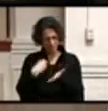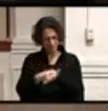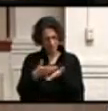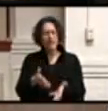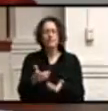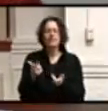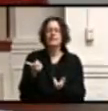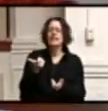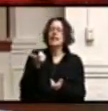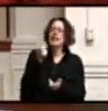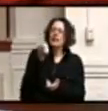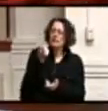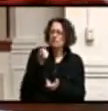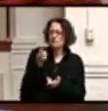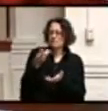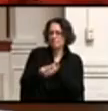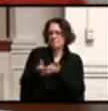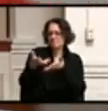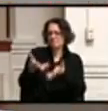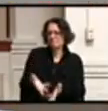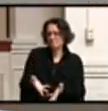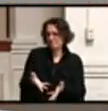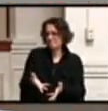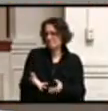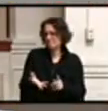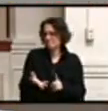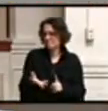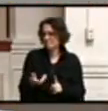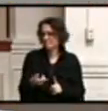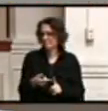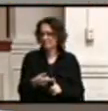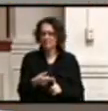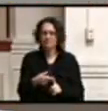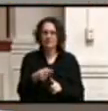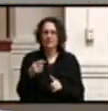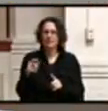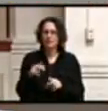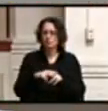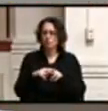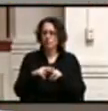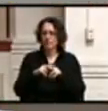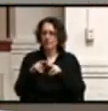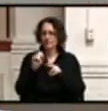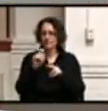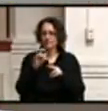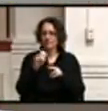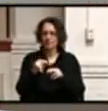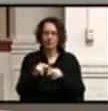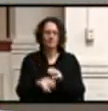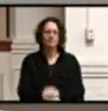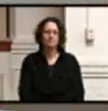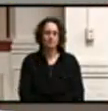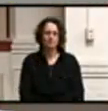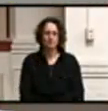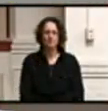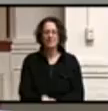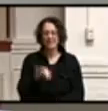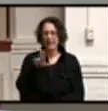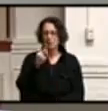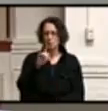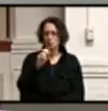fund. Right. And, you know, that probably will be utilized this year, and that fund will then be